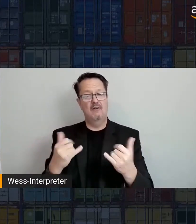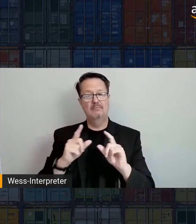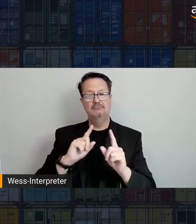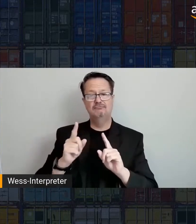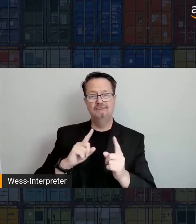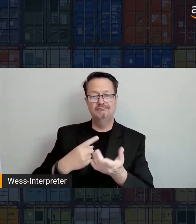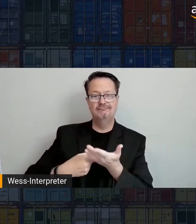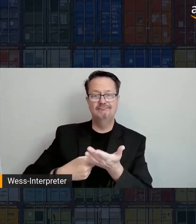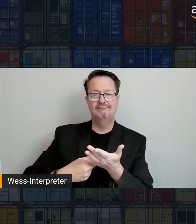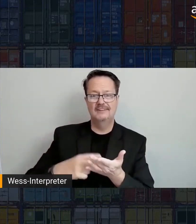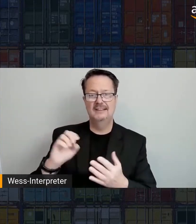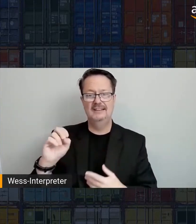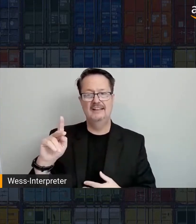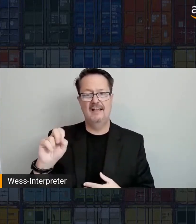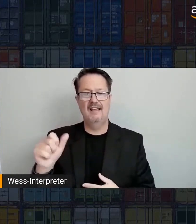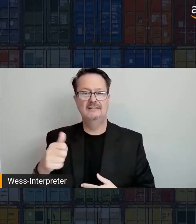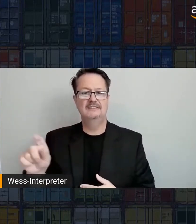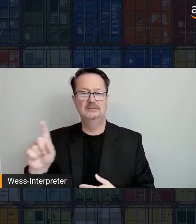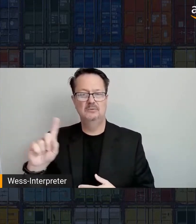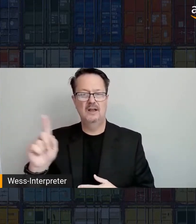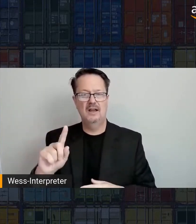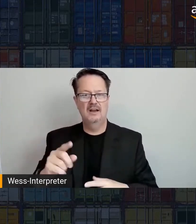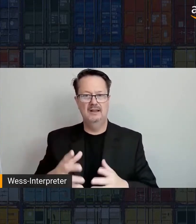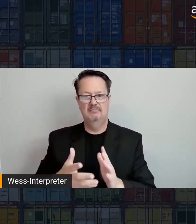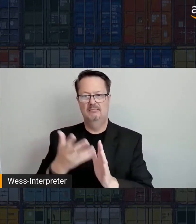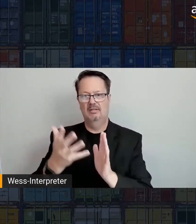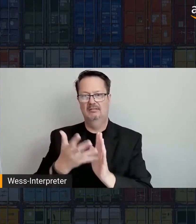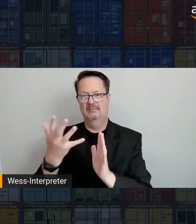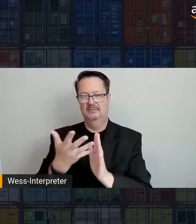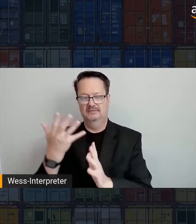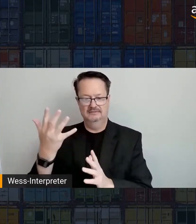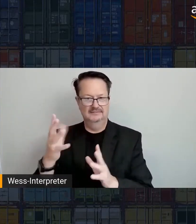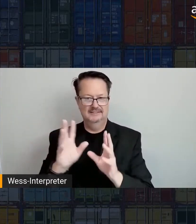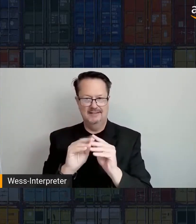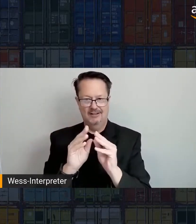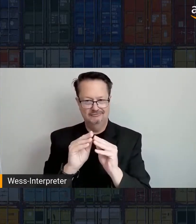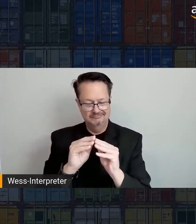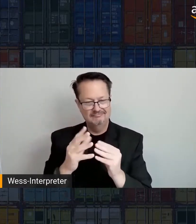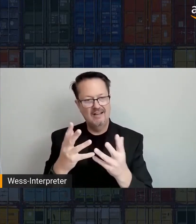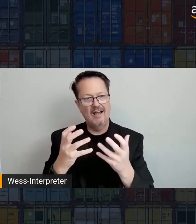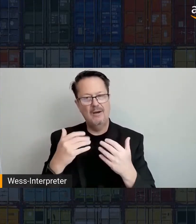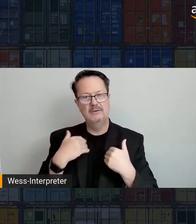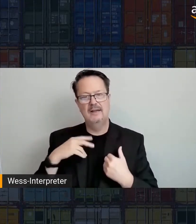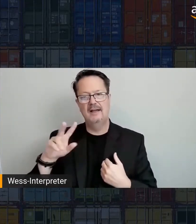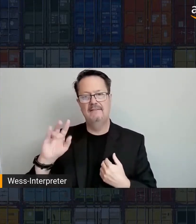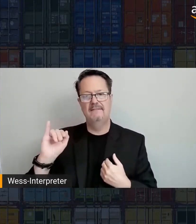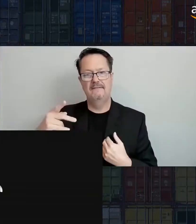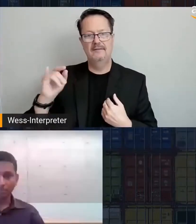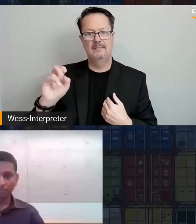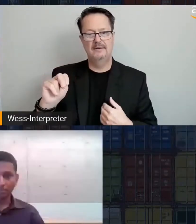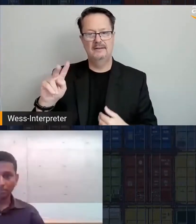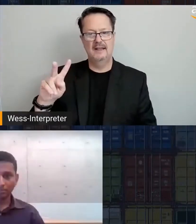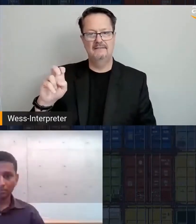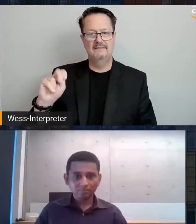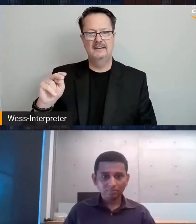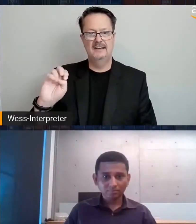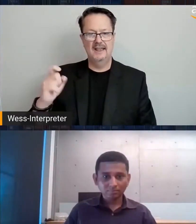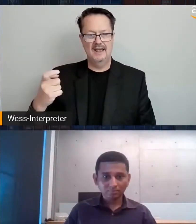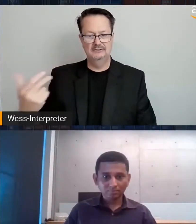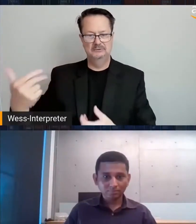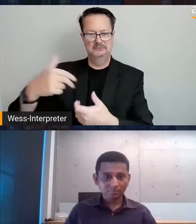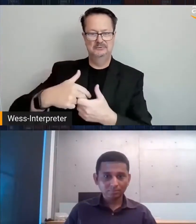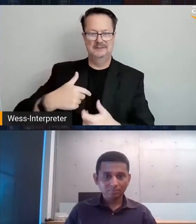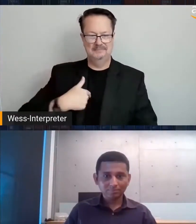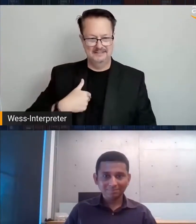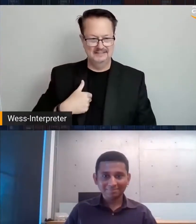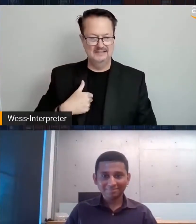about EKS Anywhere in multiple sessions, and I want to have Vipin and Vignesh come on and join me